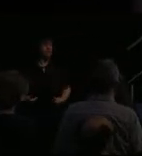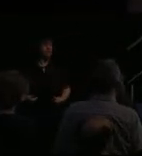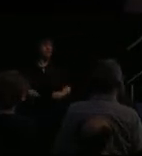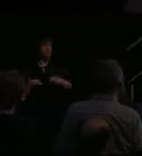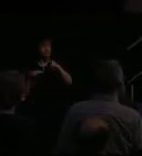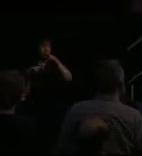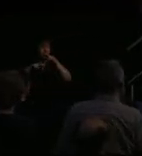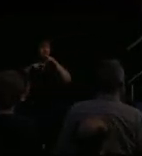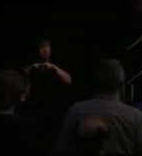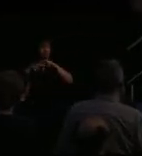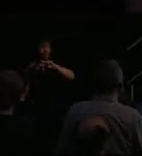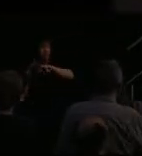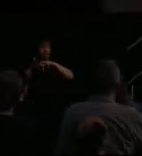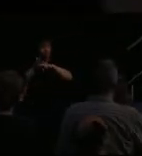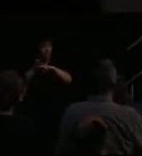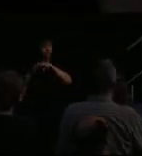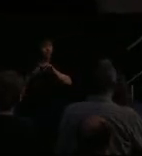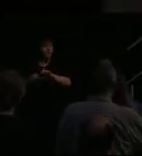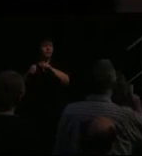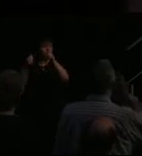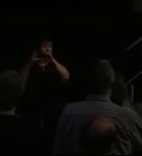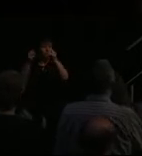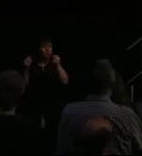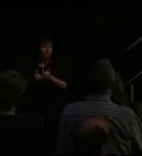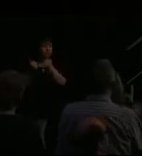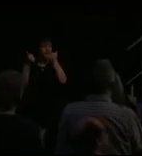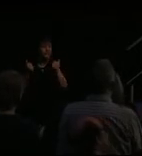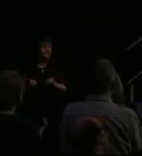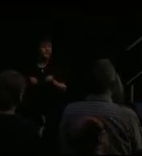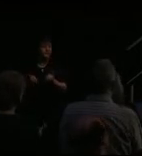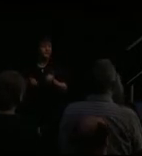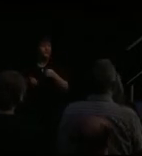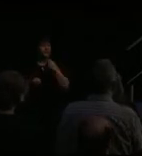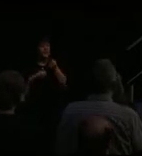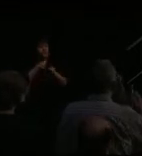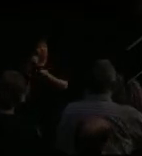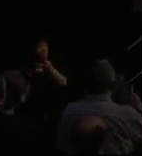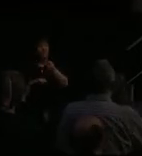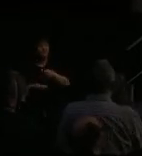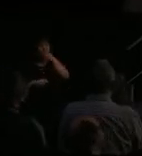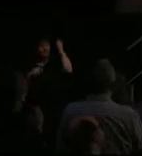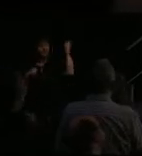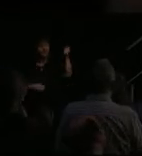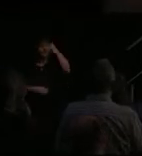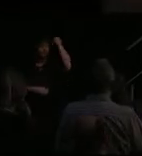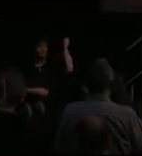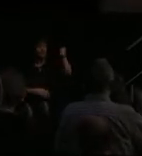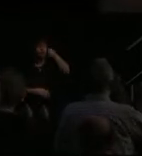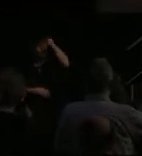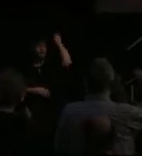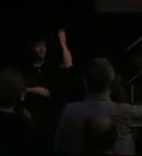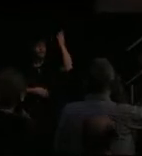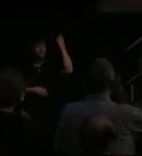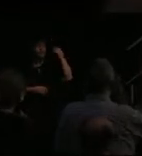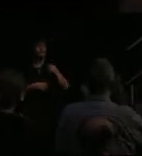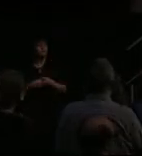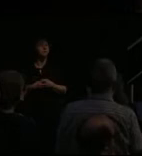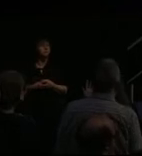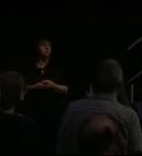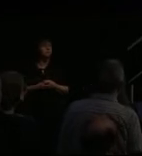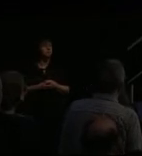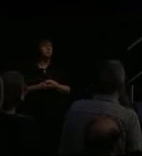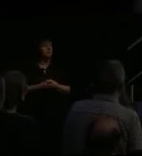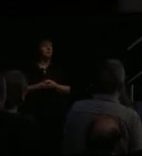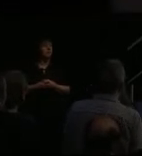majesty, the Father's will complete. He reigns in victory.